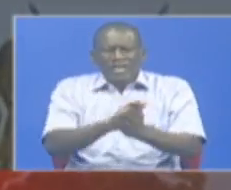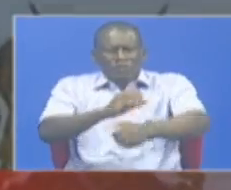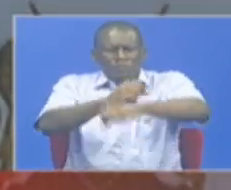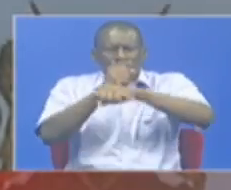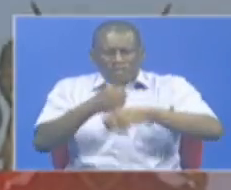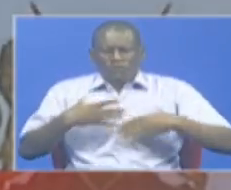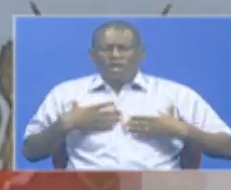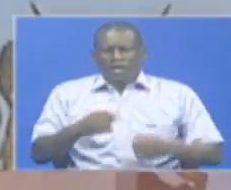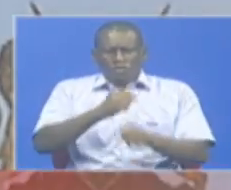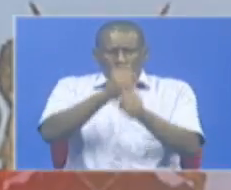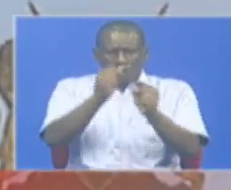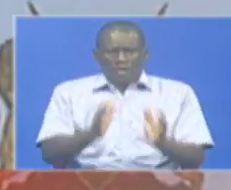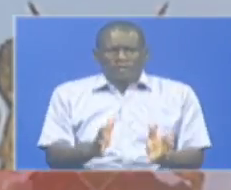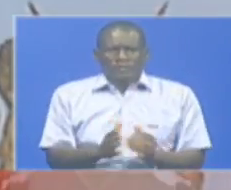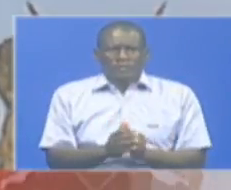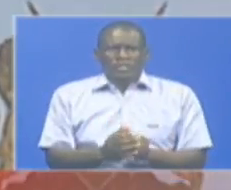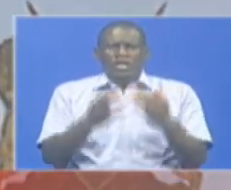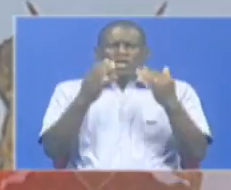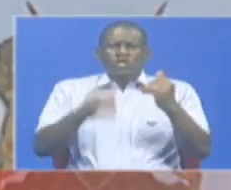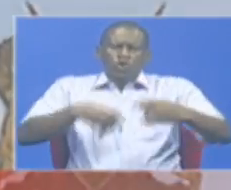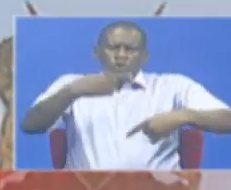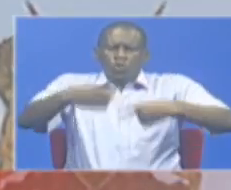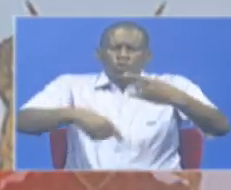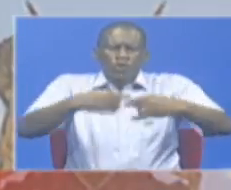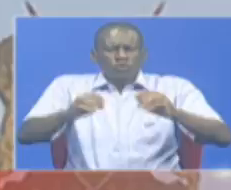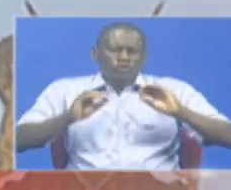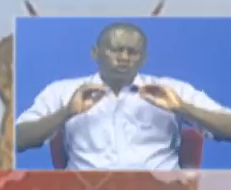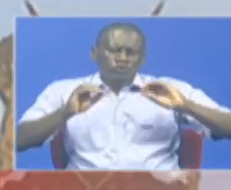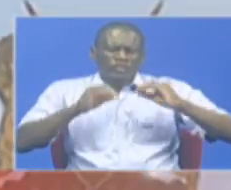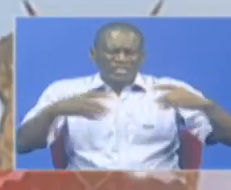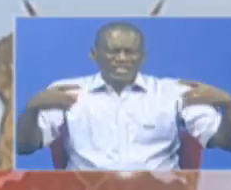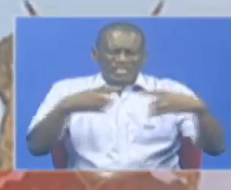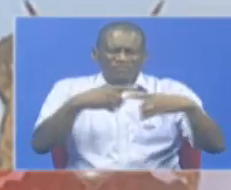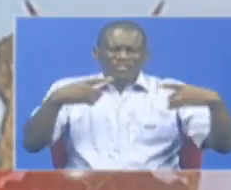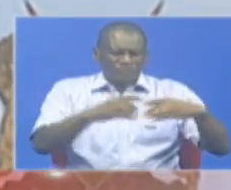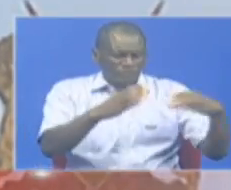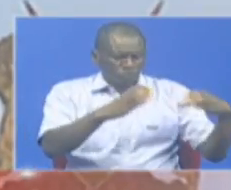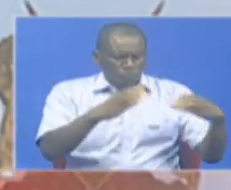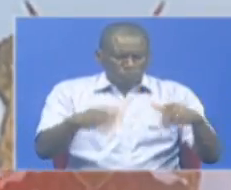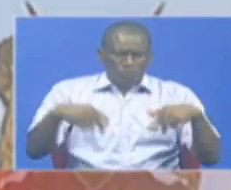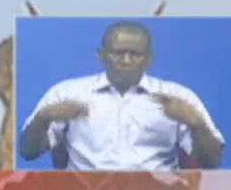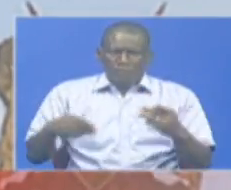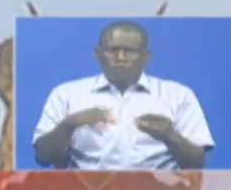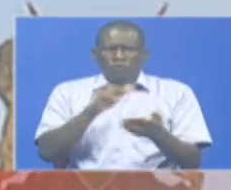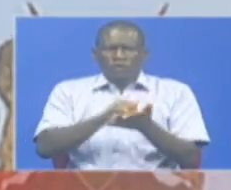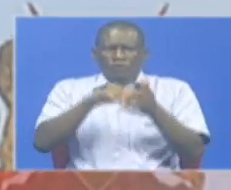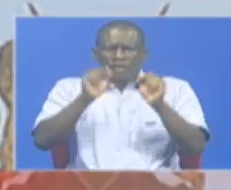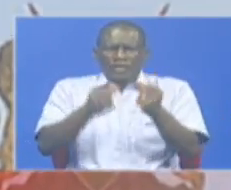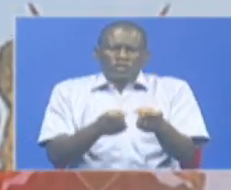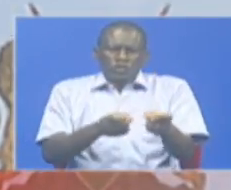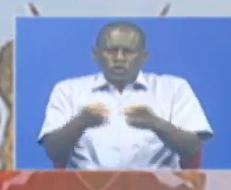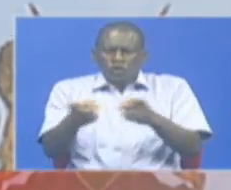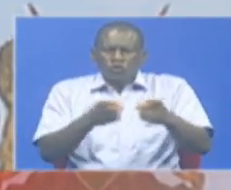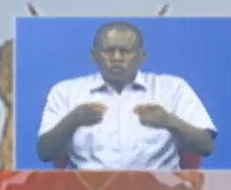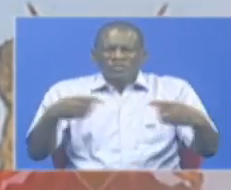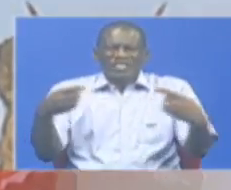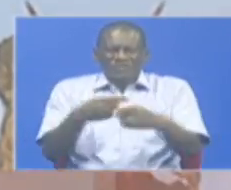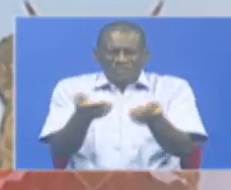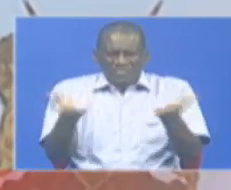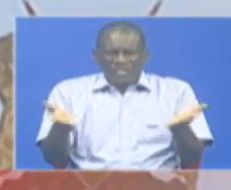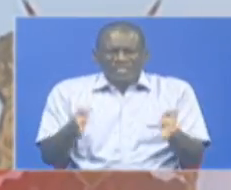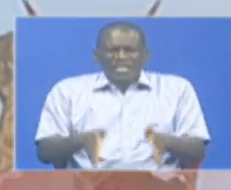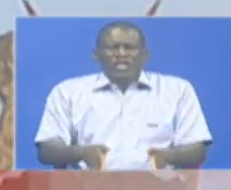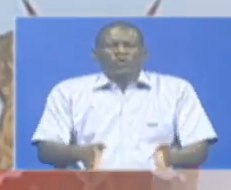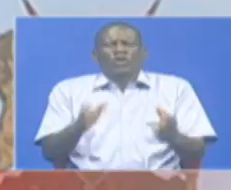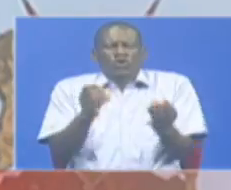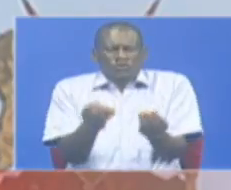medical staff. We continue to train the different cadres of personnel to be able to handle the various aspects in terms of dealing